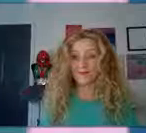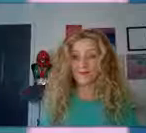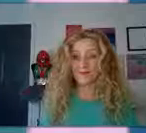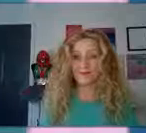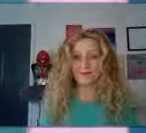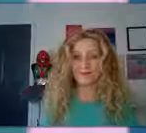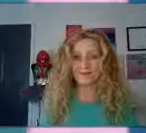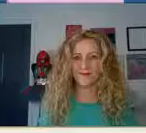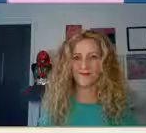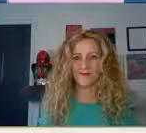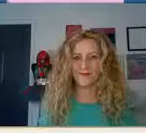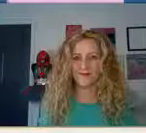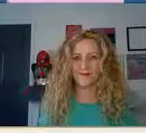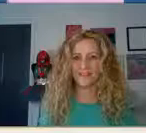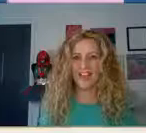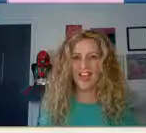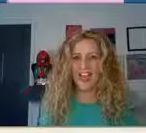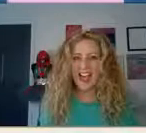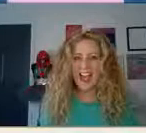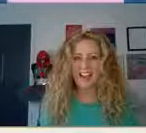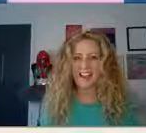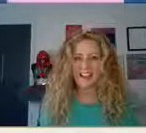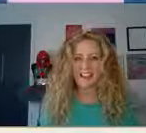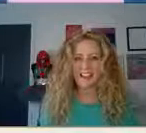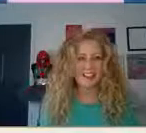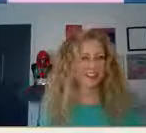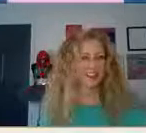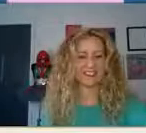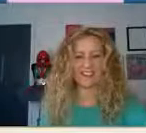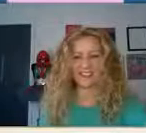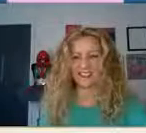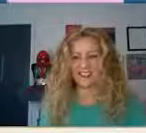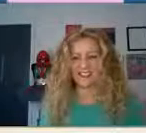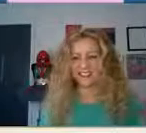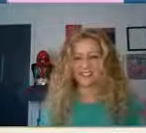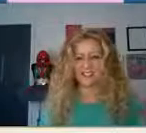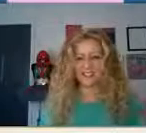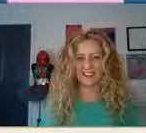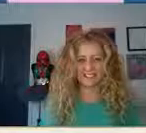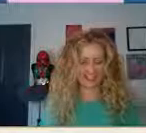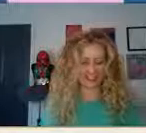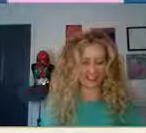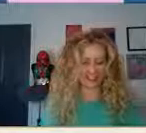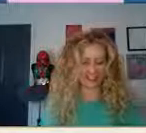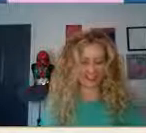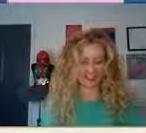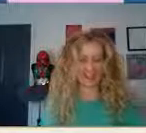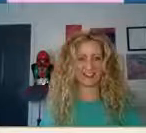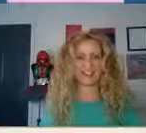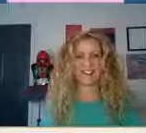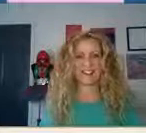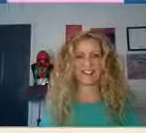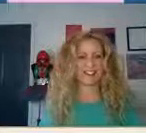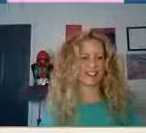Oh, I hope that's him! Wee! Hiya, Emily! Hiya, friends! Hiya, Shine! What question